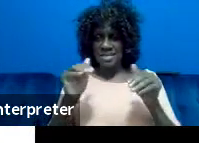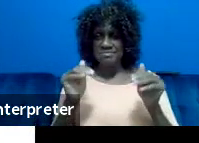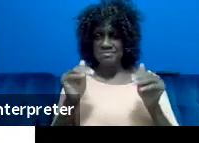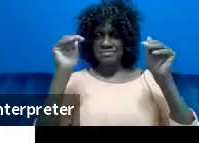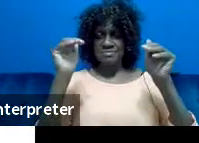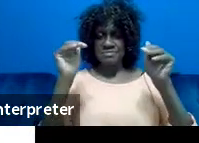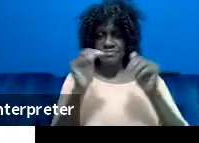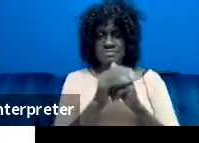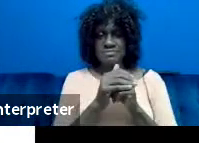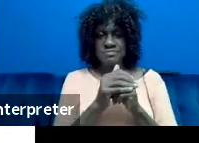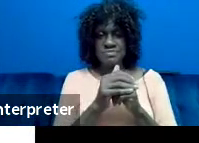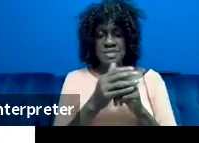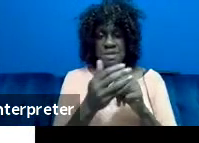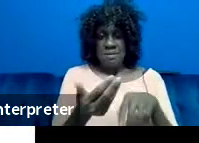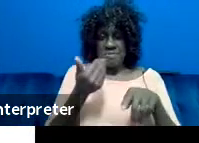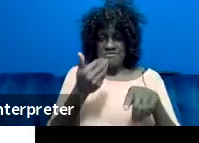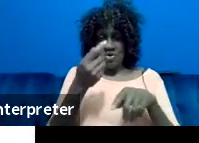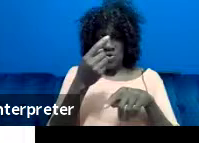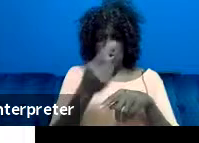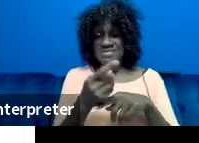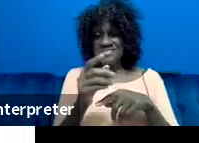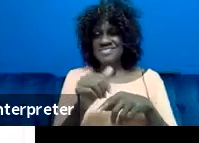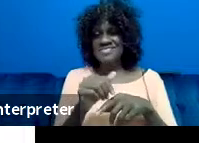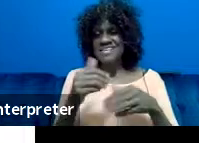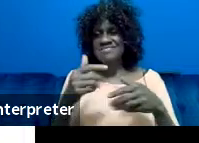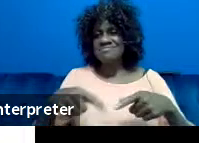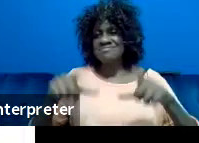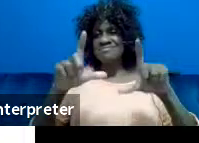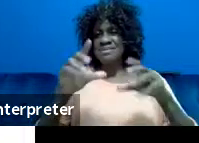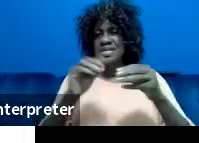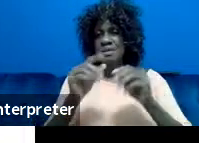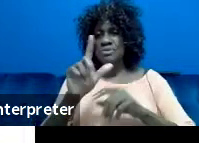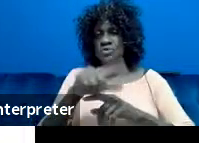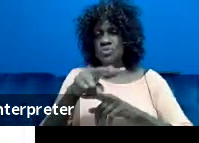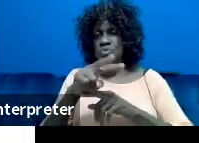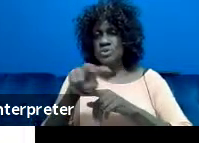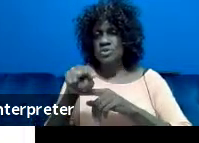shared with you in that earlier slide, I'm on to slide number 22. There are